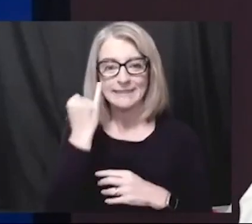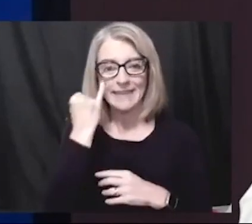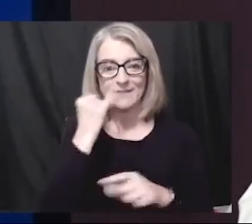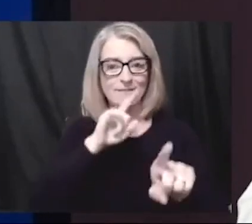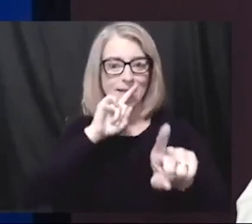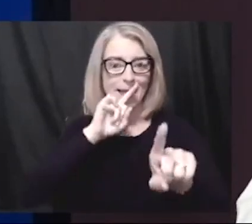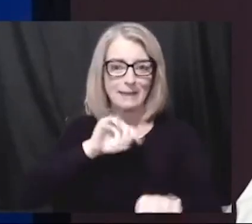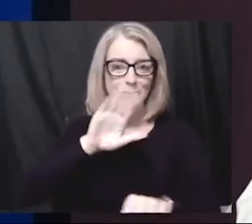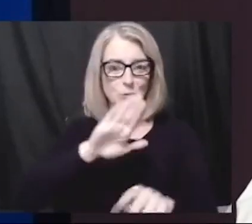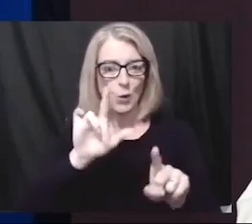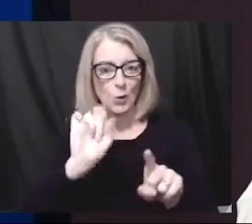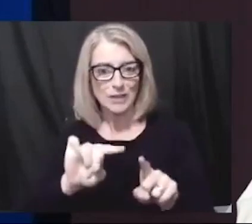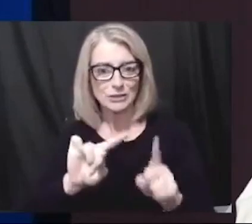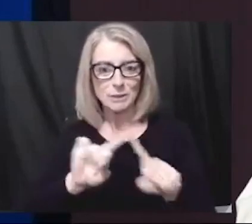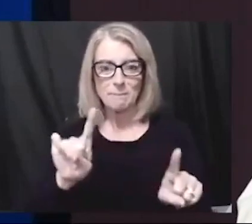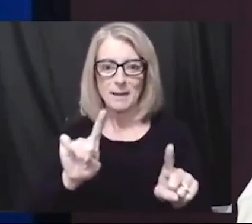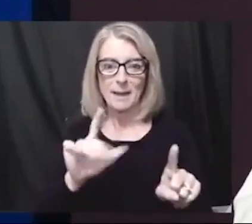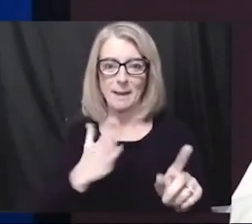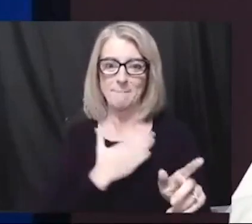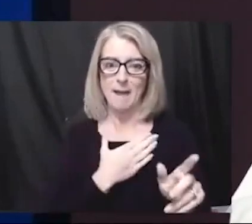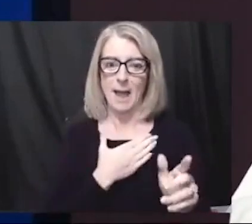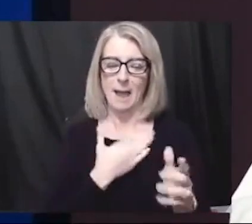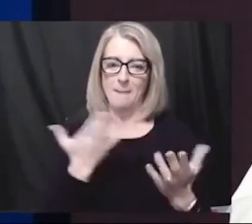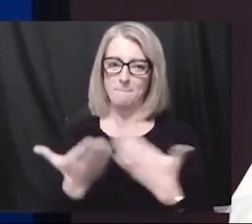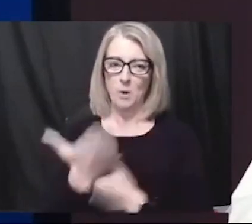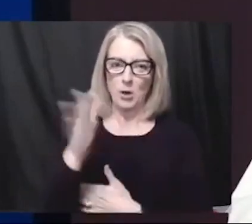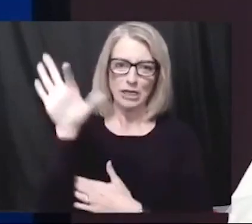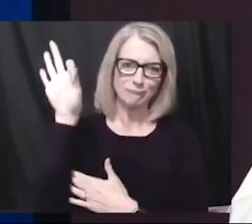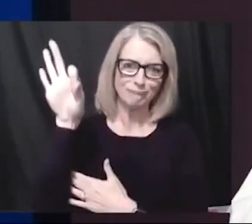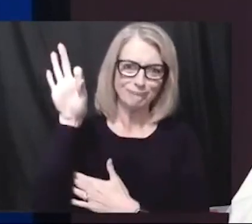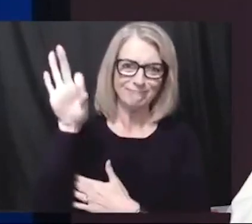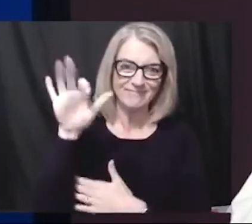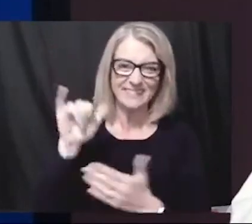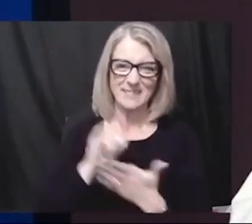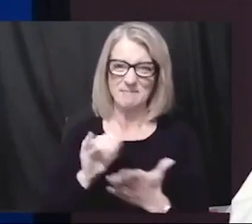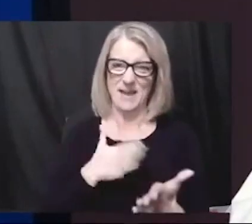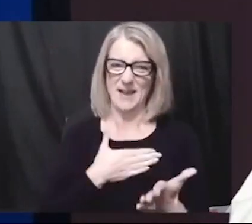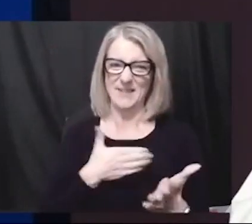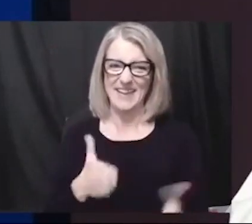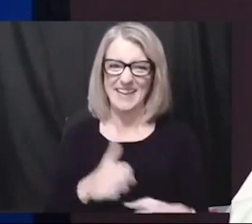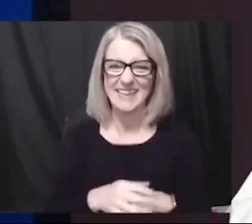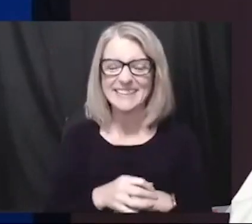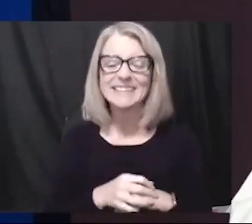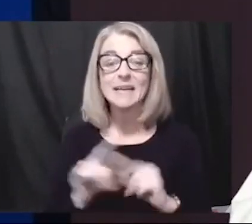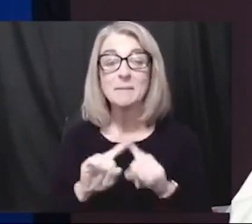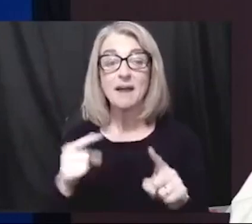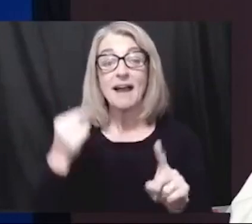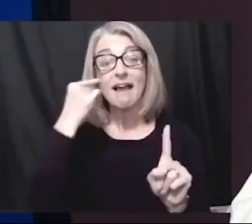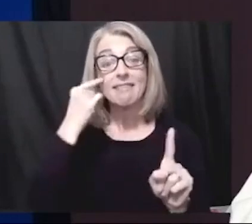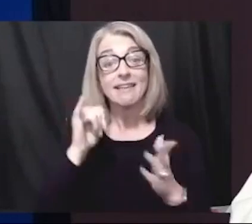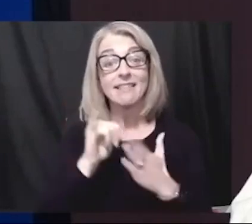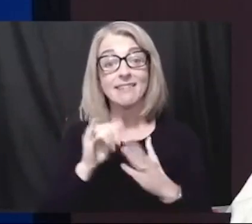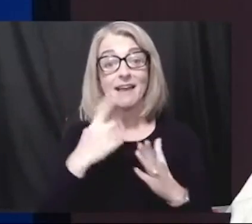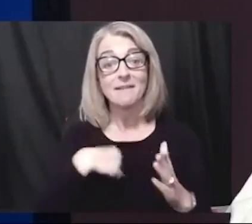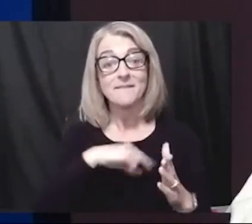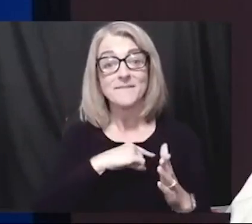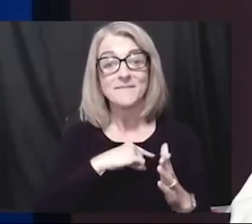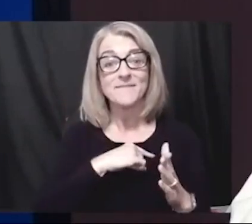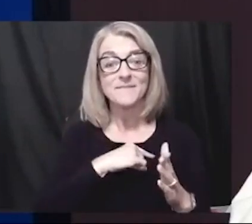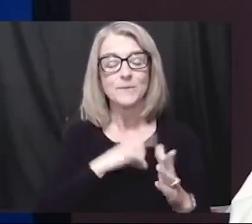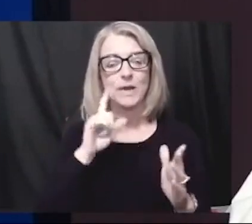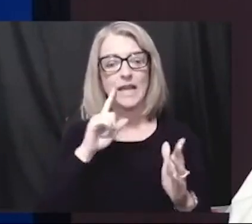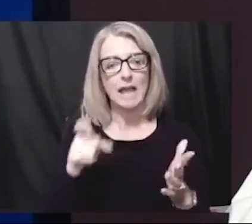not, but I've got to give my morning rant by doing it my way. And I think that we just have to try to